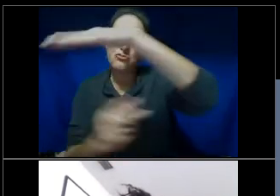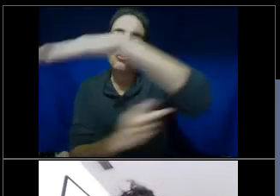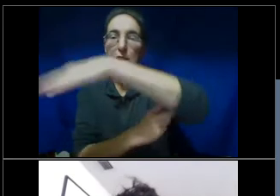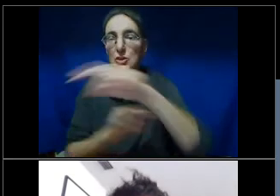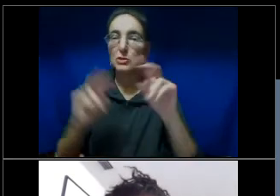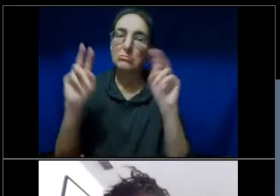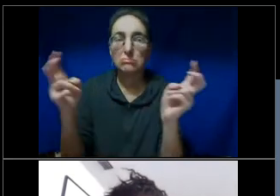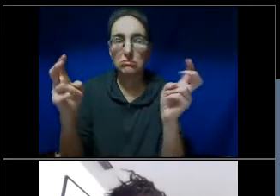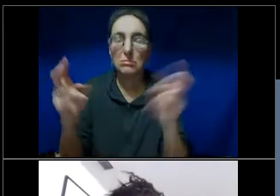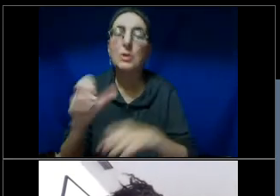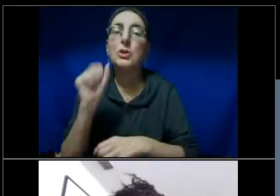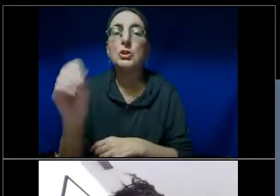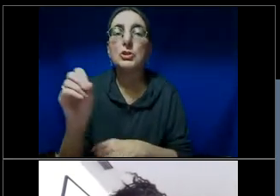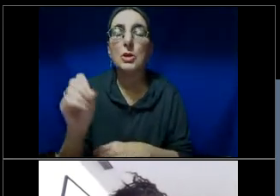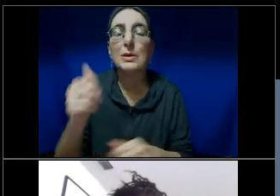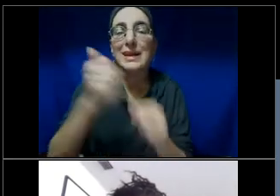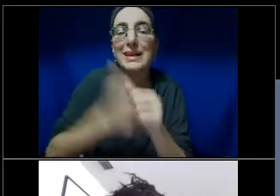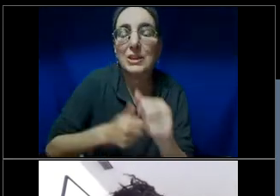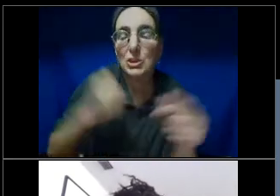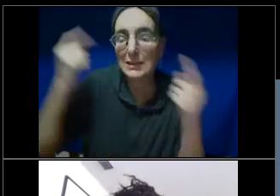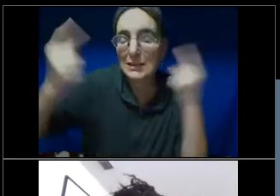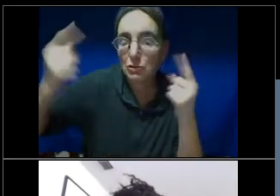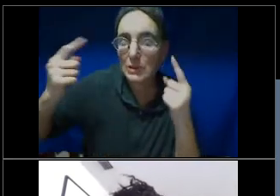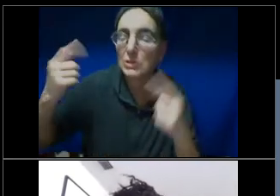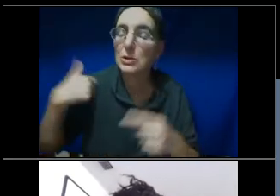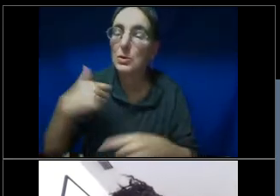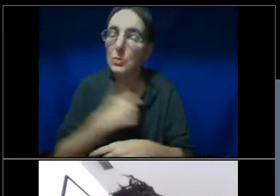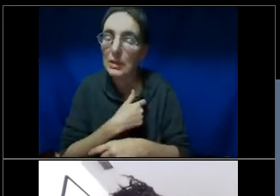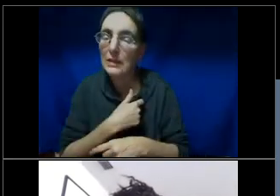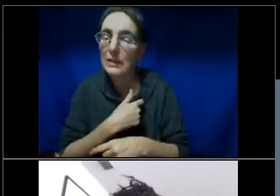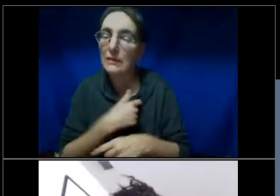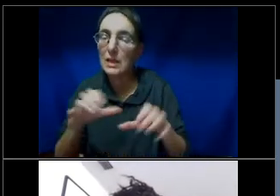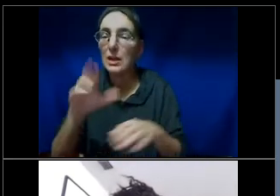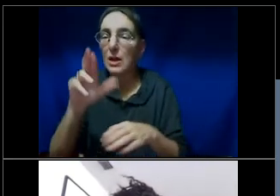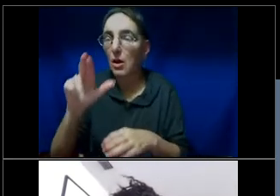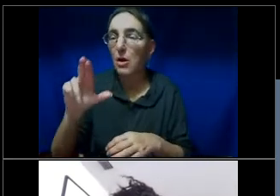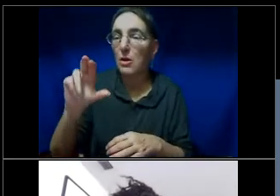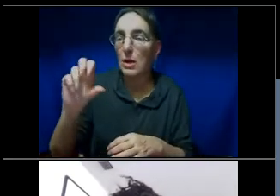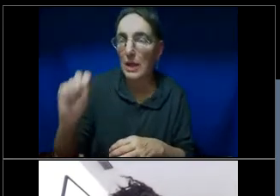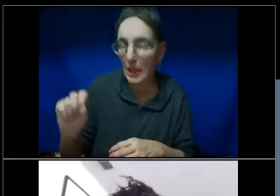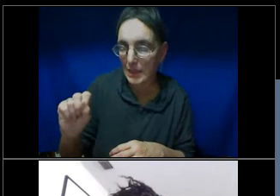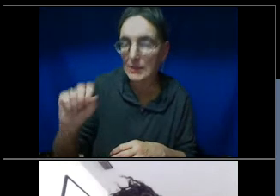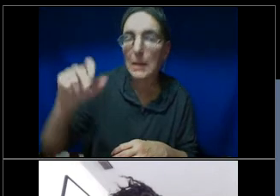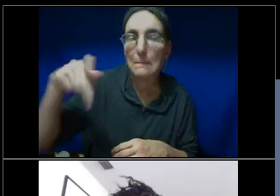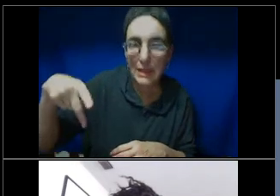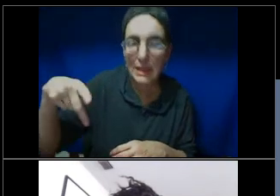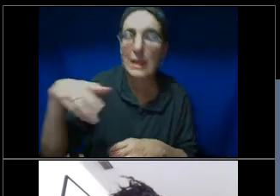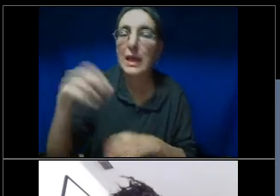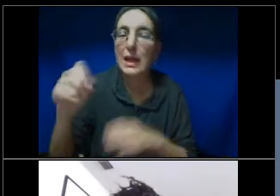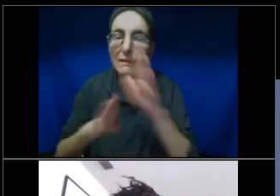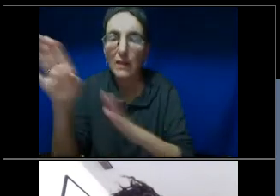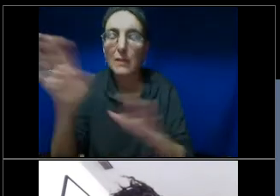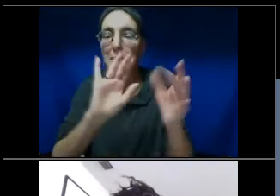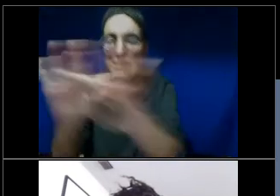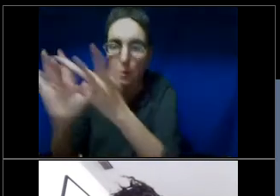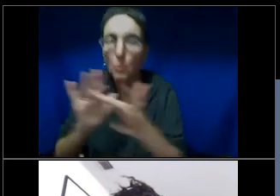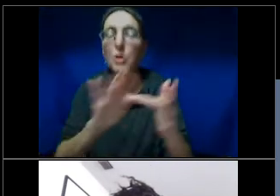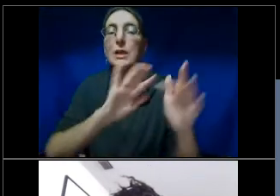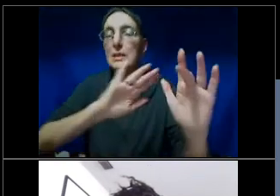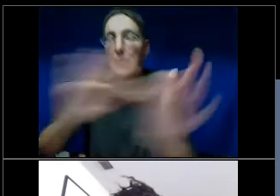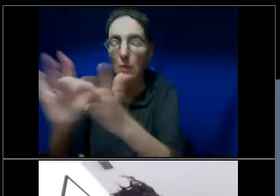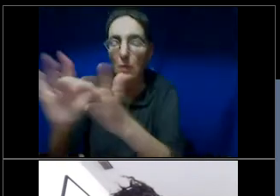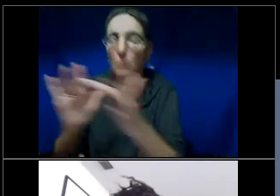So each iteration, we've done these the RFPs and developed the networks, and the networks over time have changed in